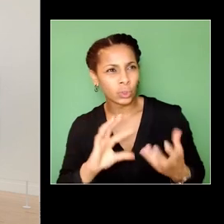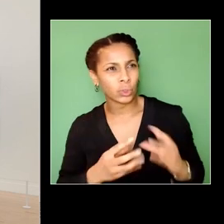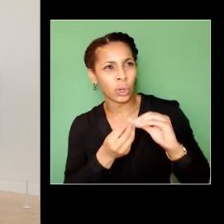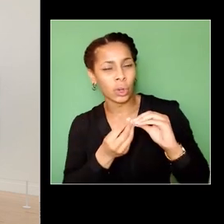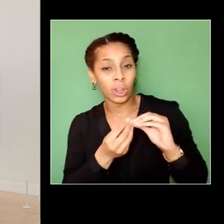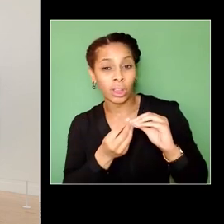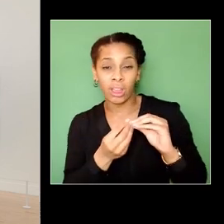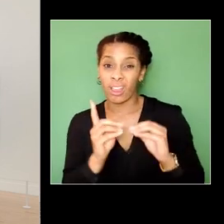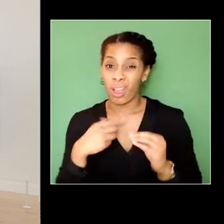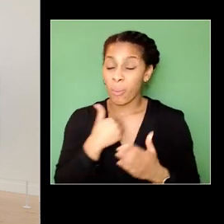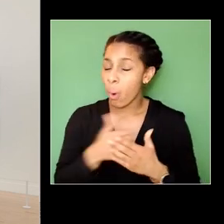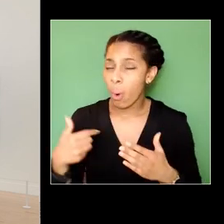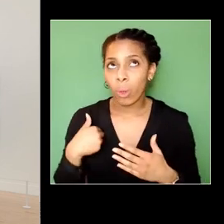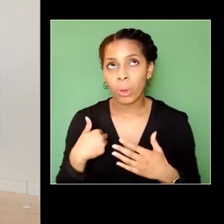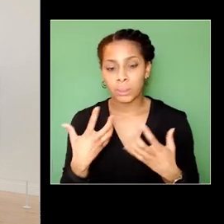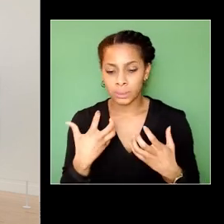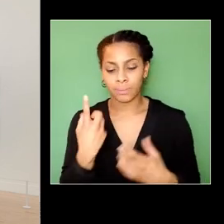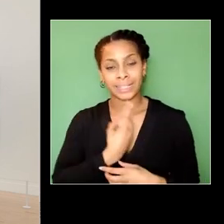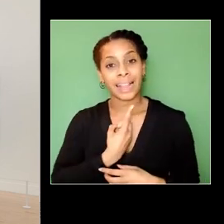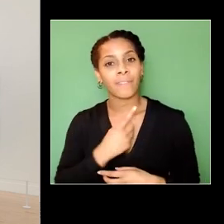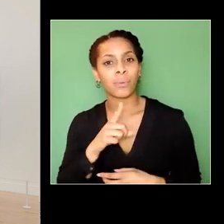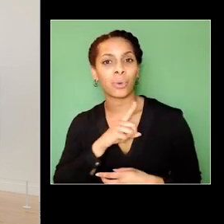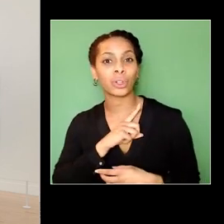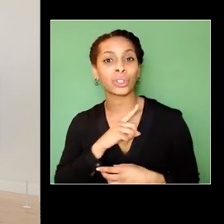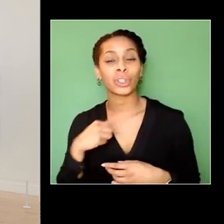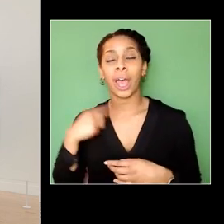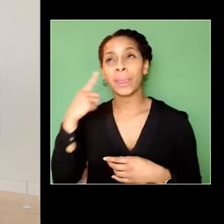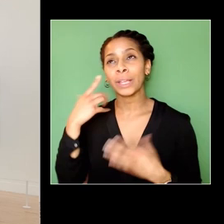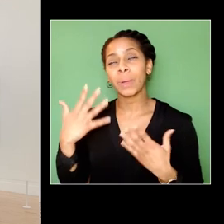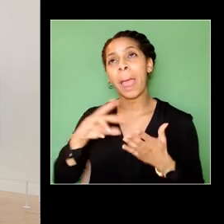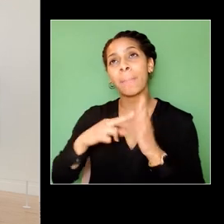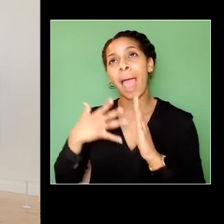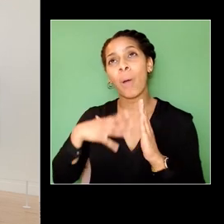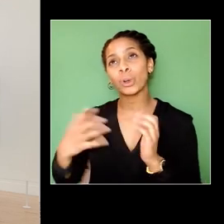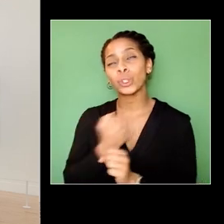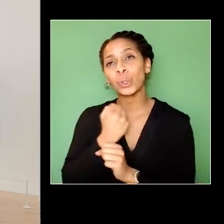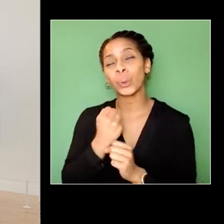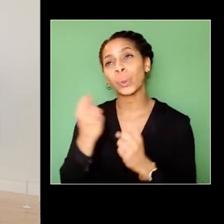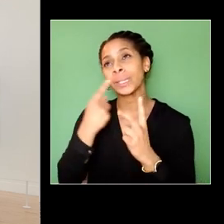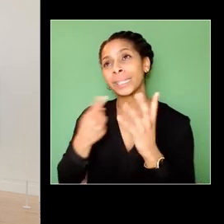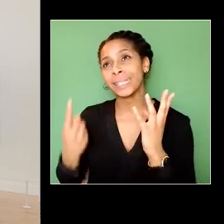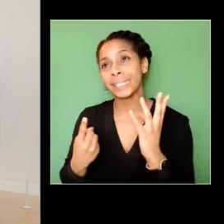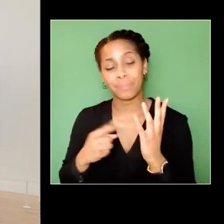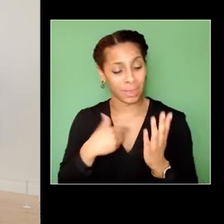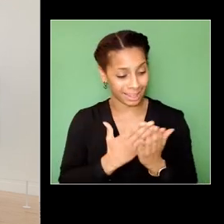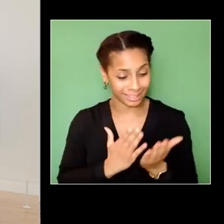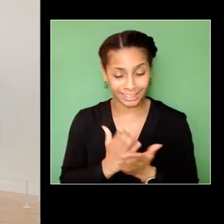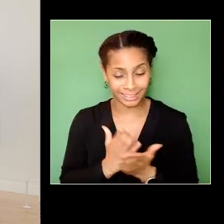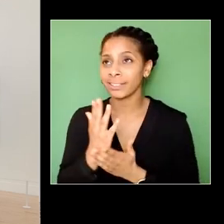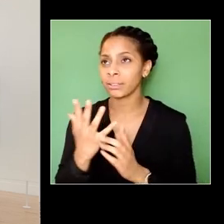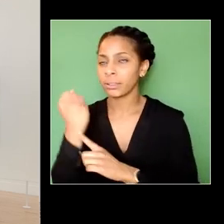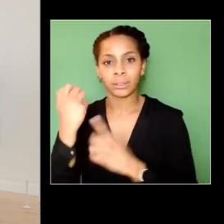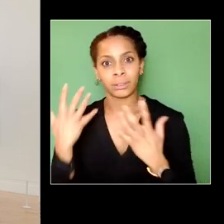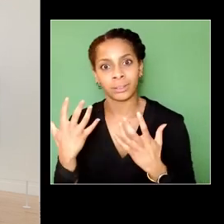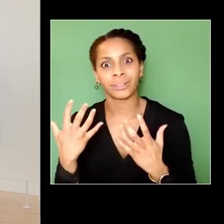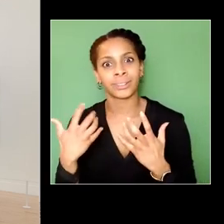spent the day trying to do, it's not what I was supposed to do. Like it's not worked out. It's not the thing that I set.